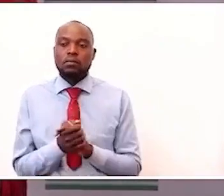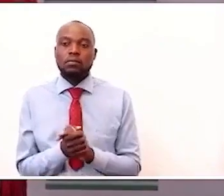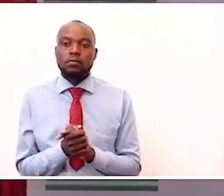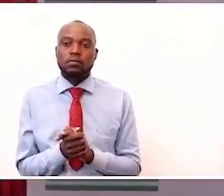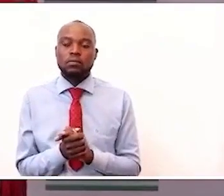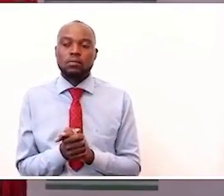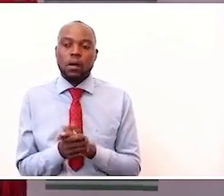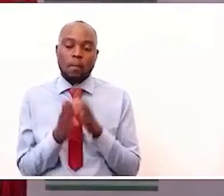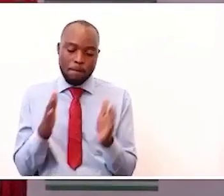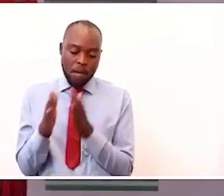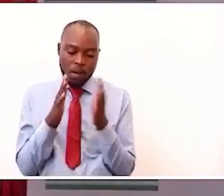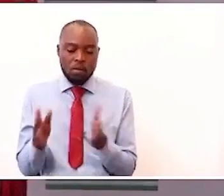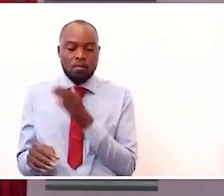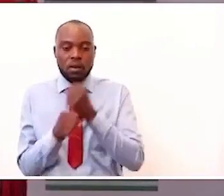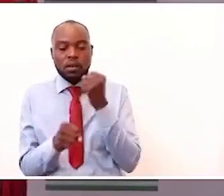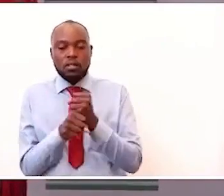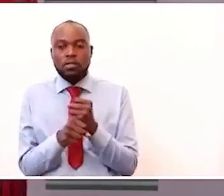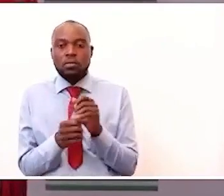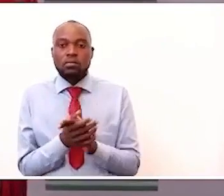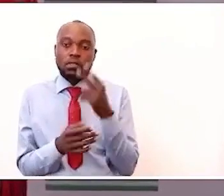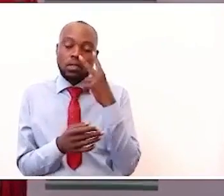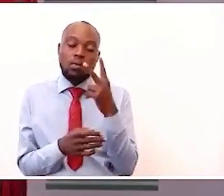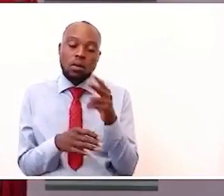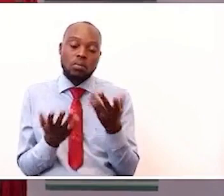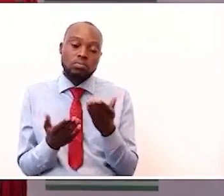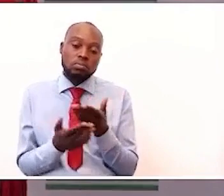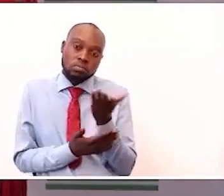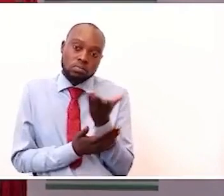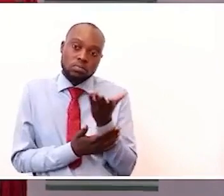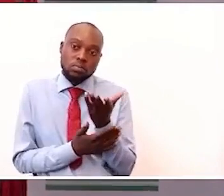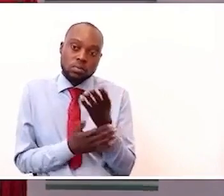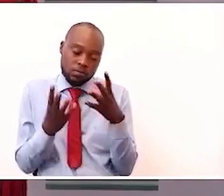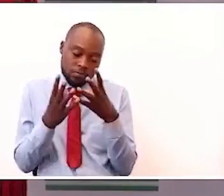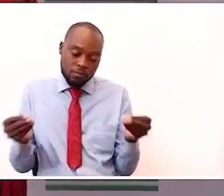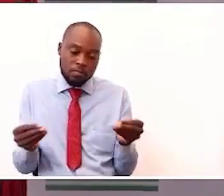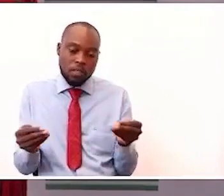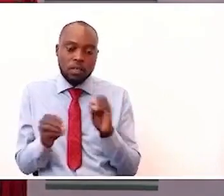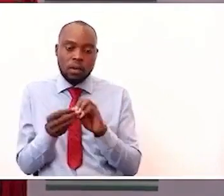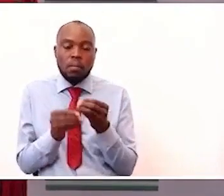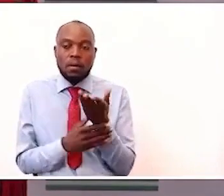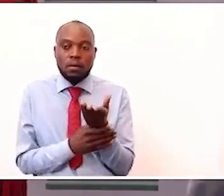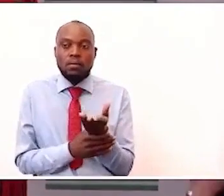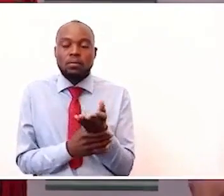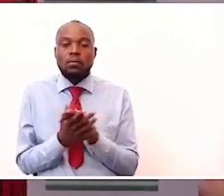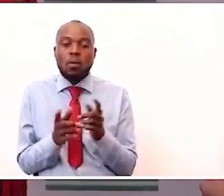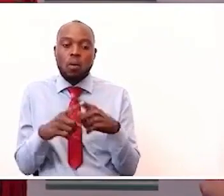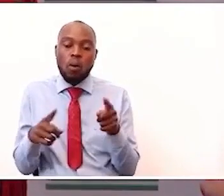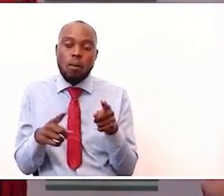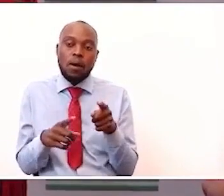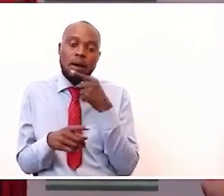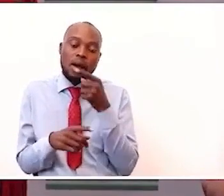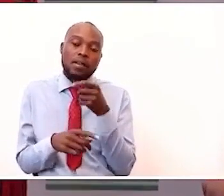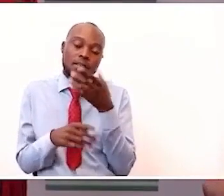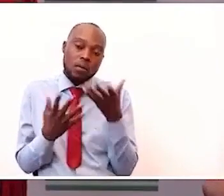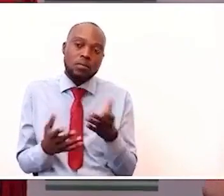plan of action. You can see that some allusion was made about it there. But the thing is,